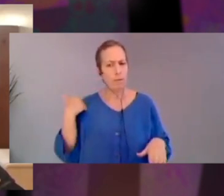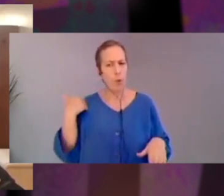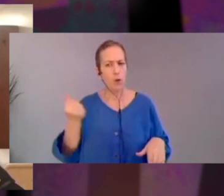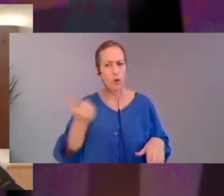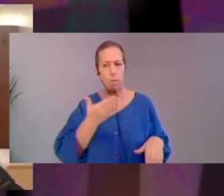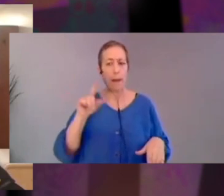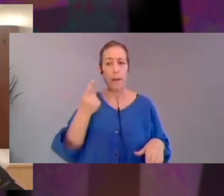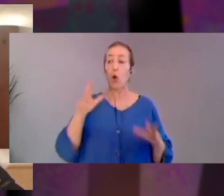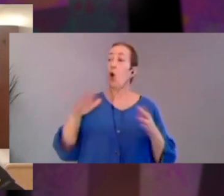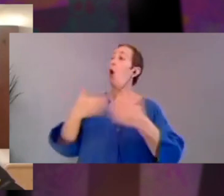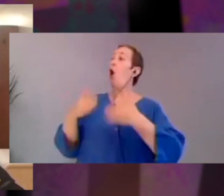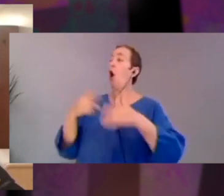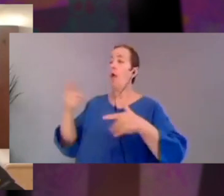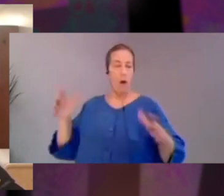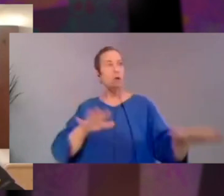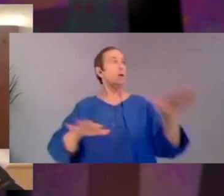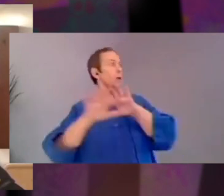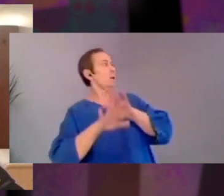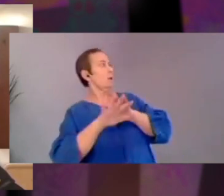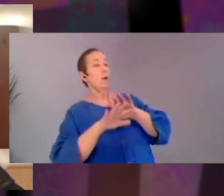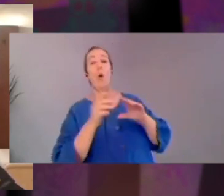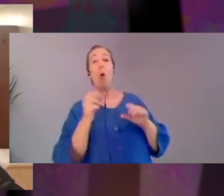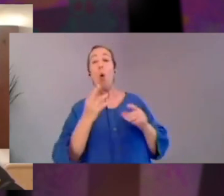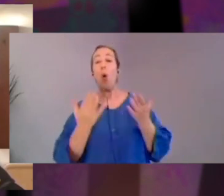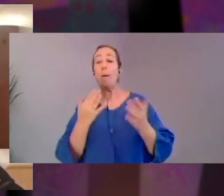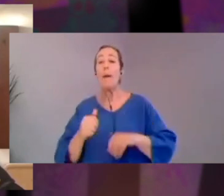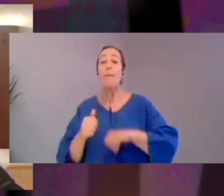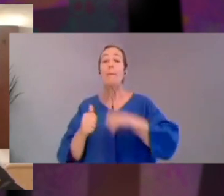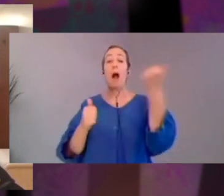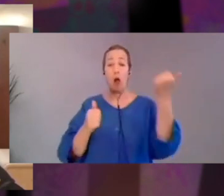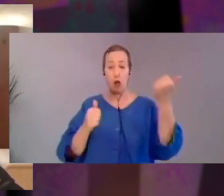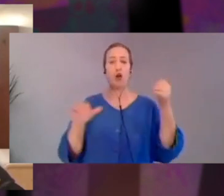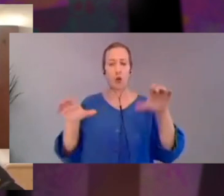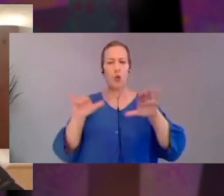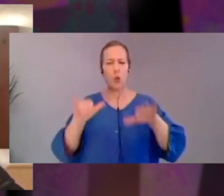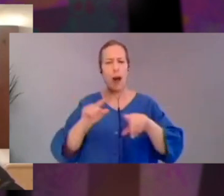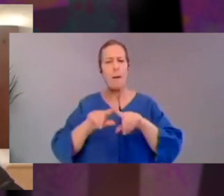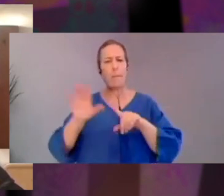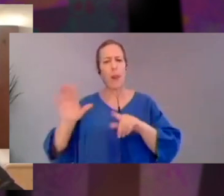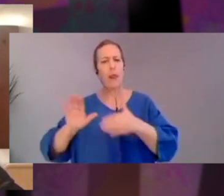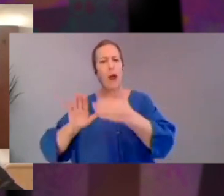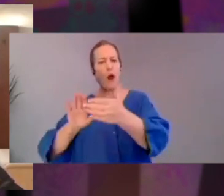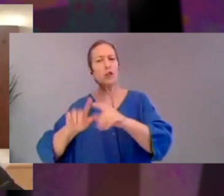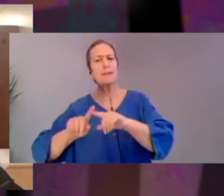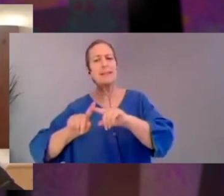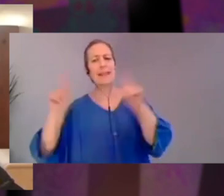And some people have done that. And maybe their way of doing it is different than yours, right? So also, how are you